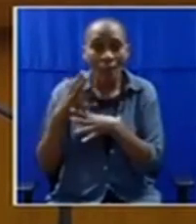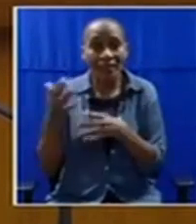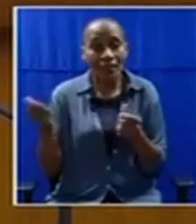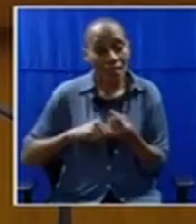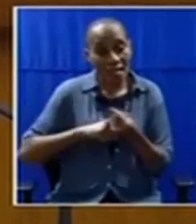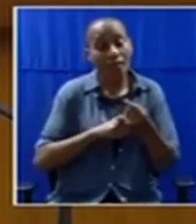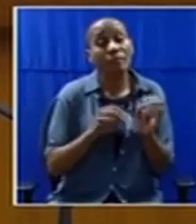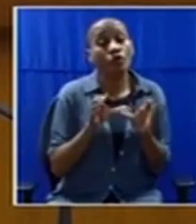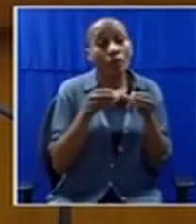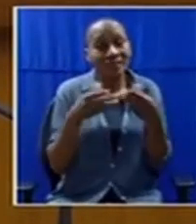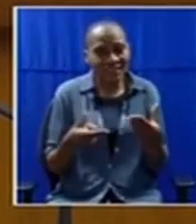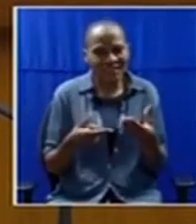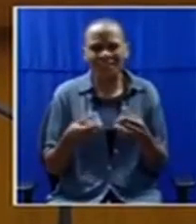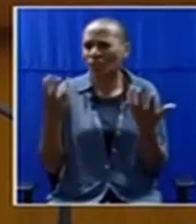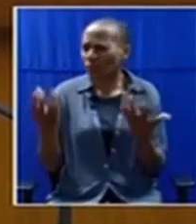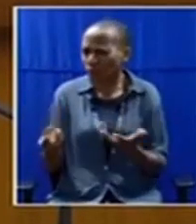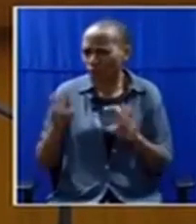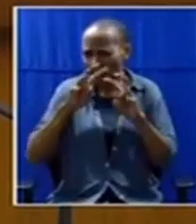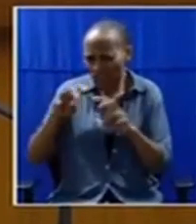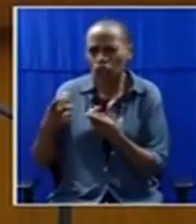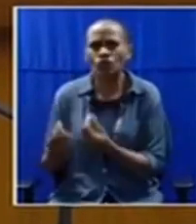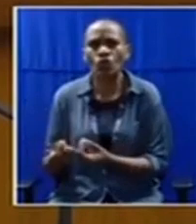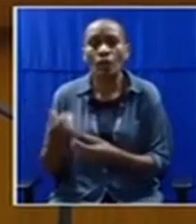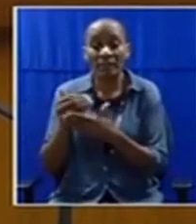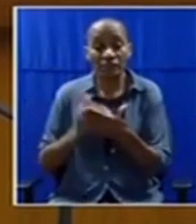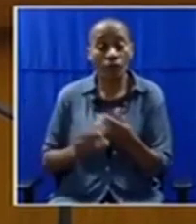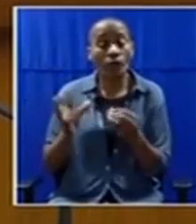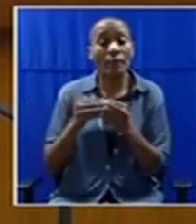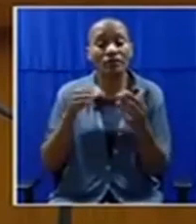Parliament with content in order for the oversight work